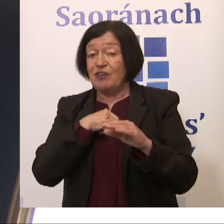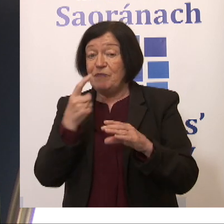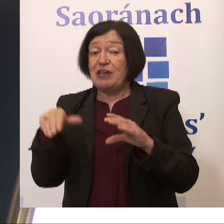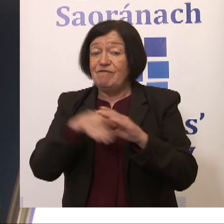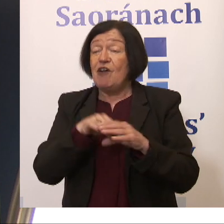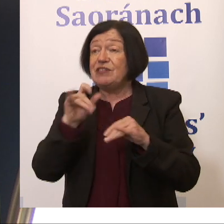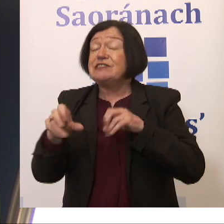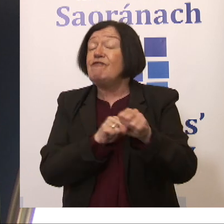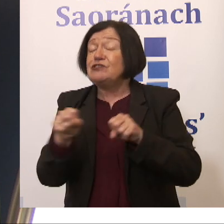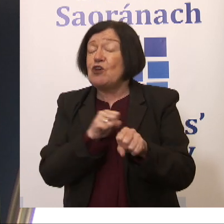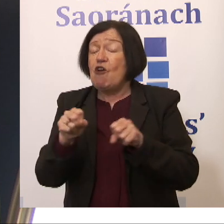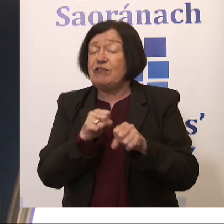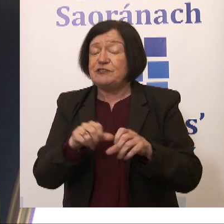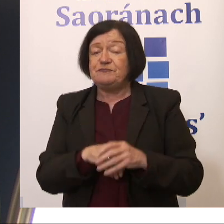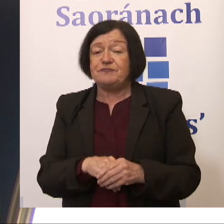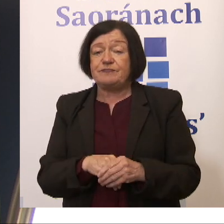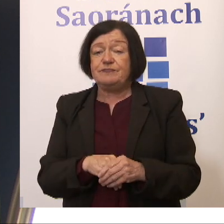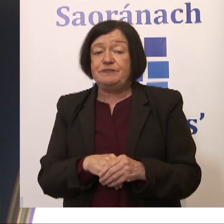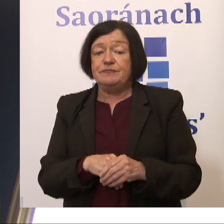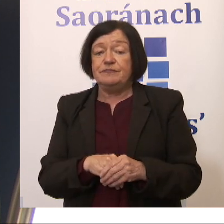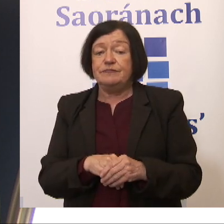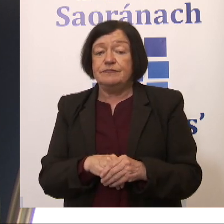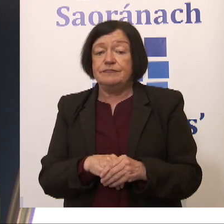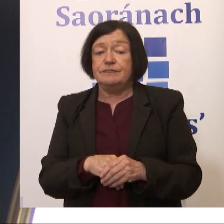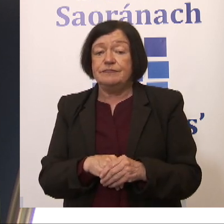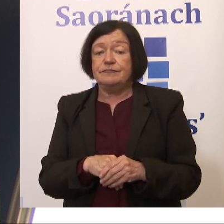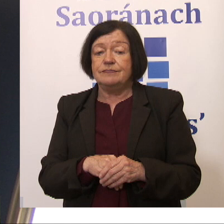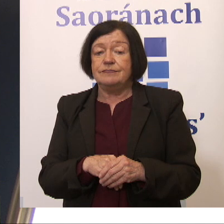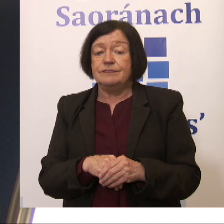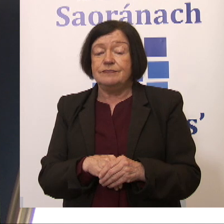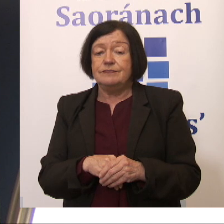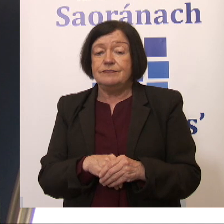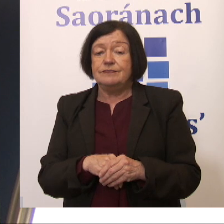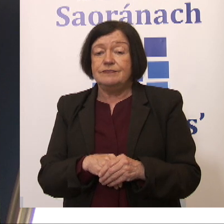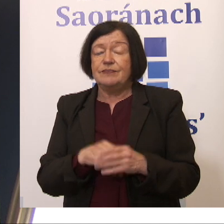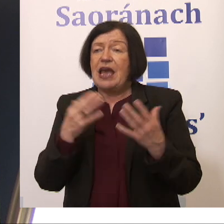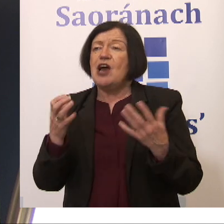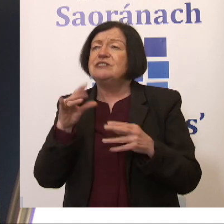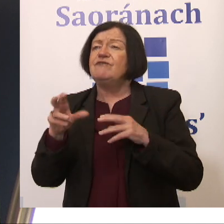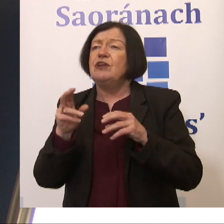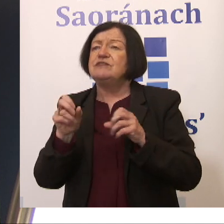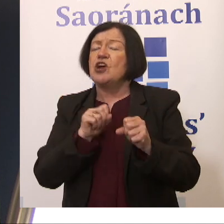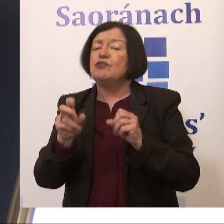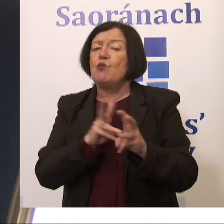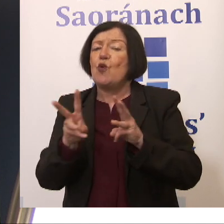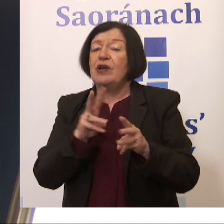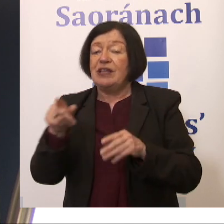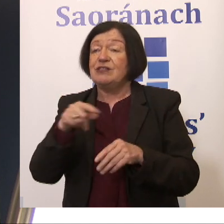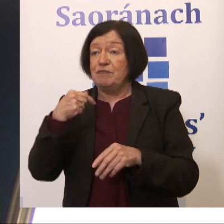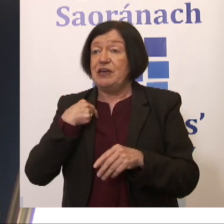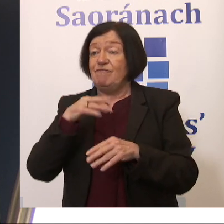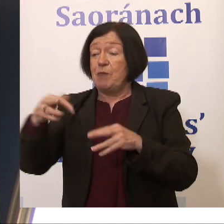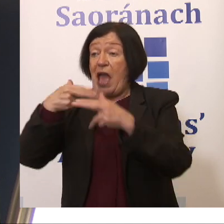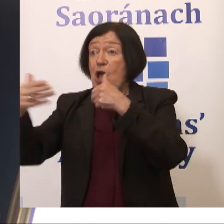civil service. And I would also say that the way the civil service operates, and again, this is me coming as an